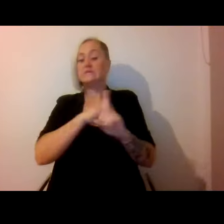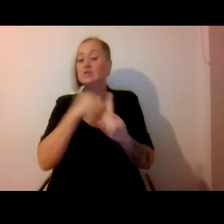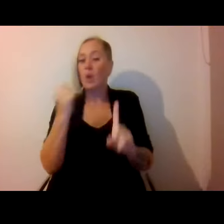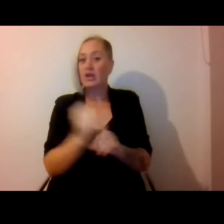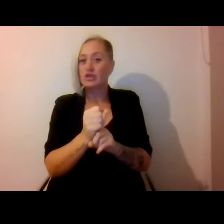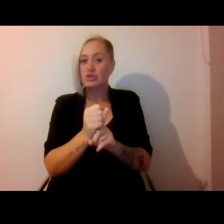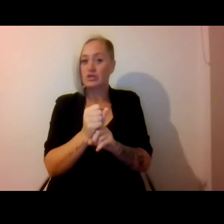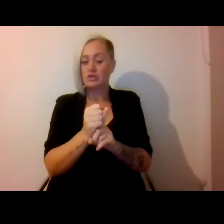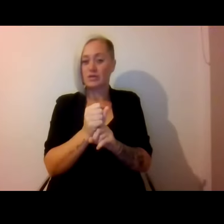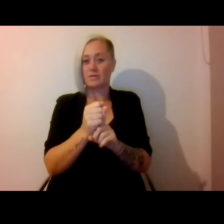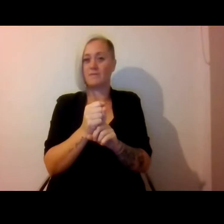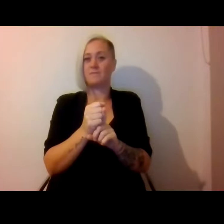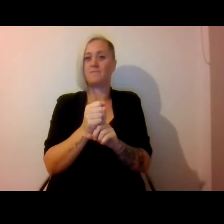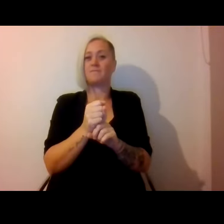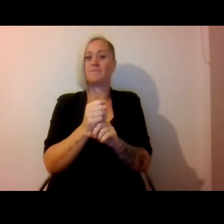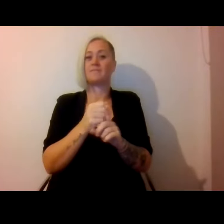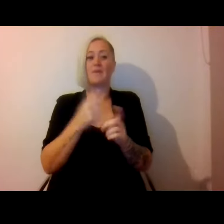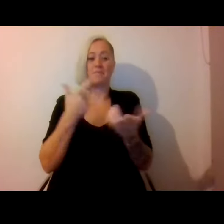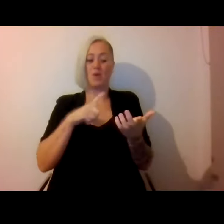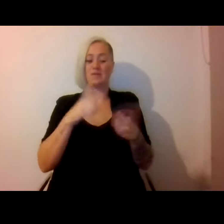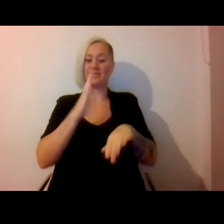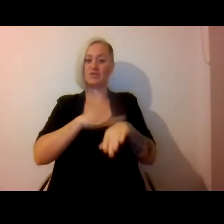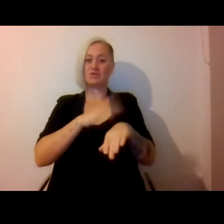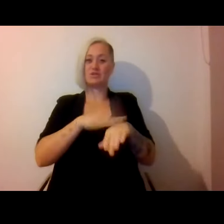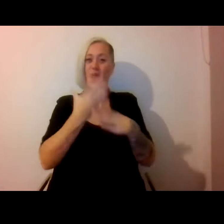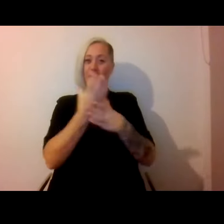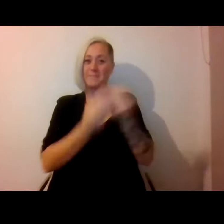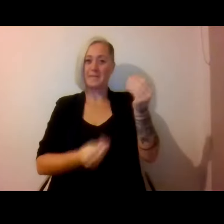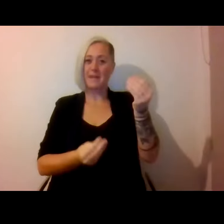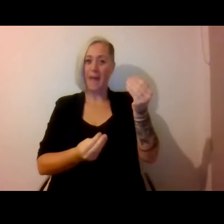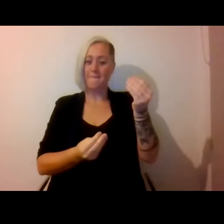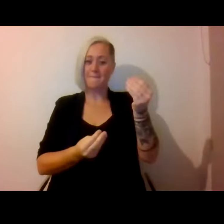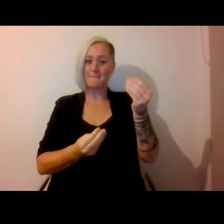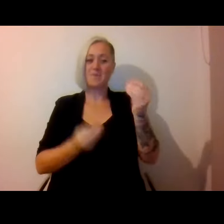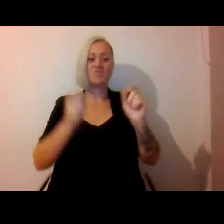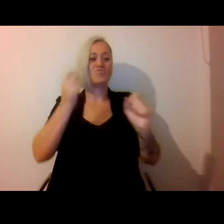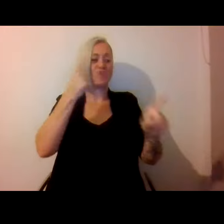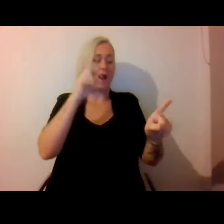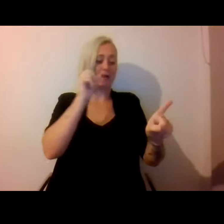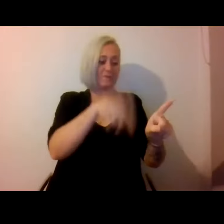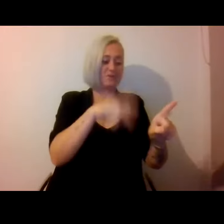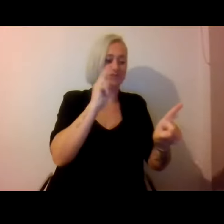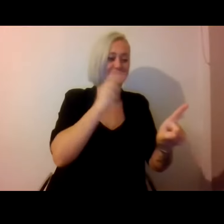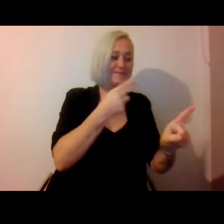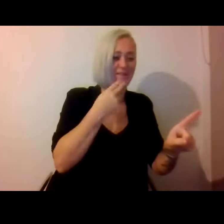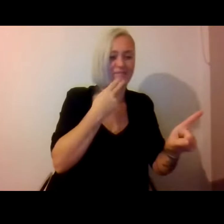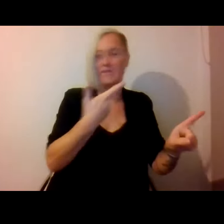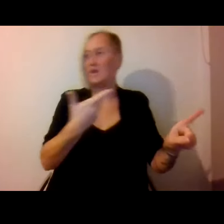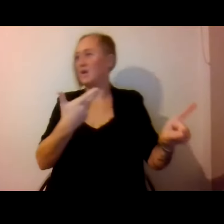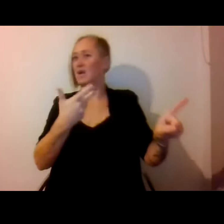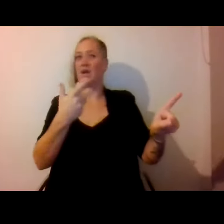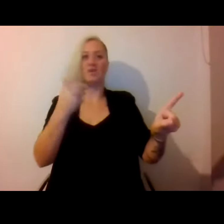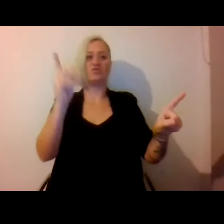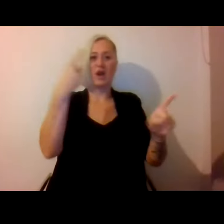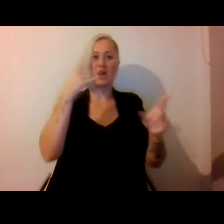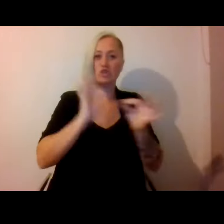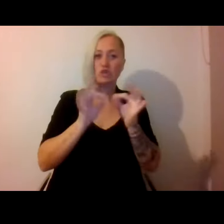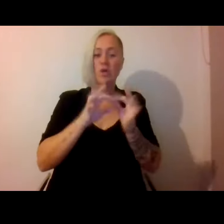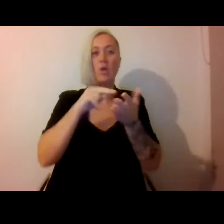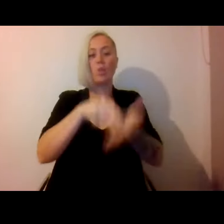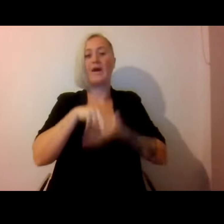There's often a time gap between realising that the patient is deaf and then having to organise an interpreter and waiting for the interpreter